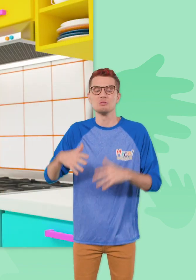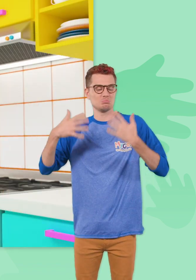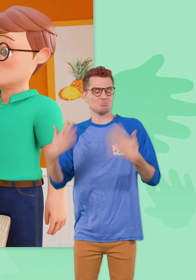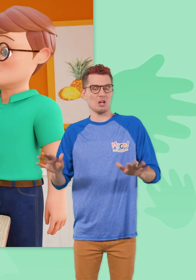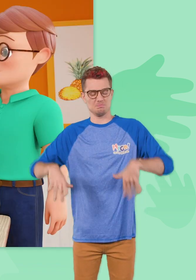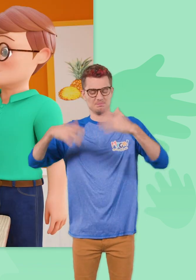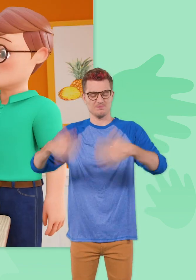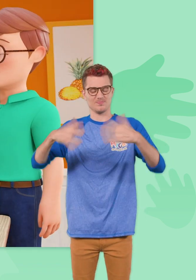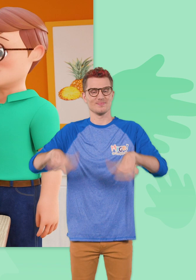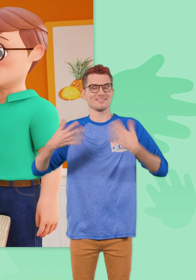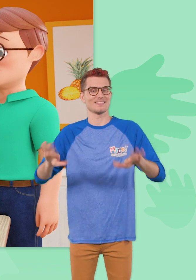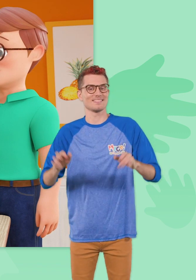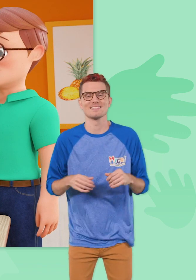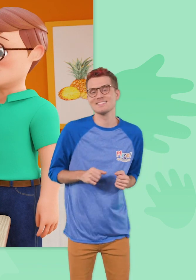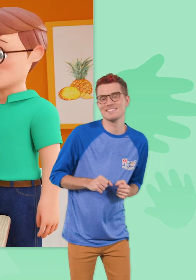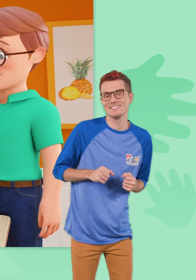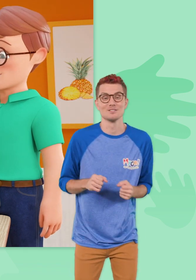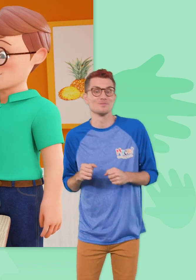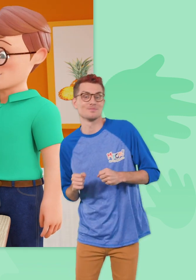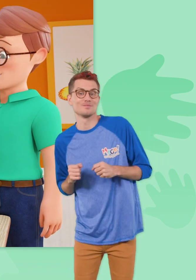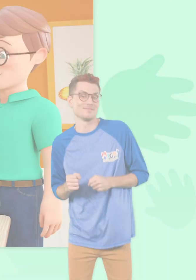1, 2, 3, I'm all done.